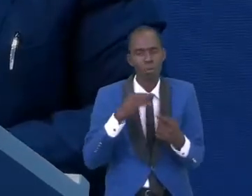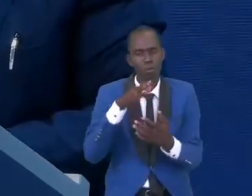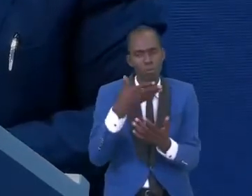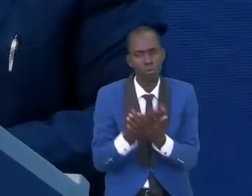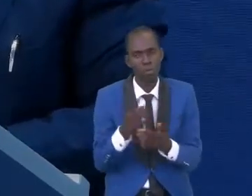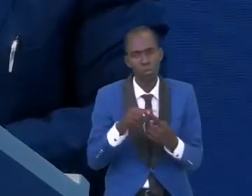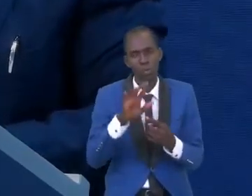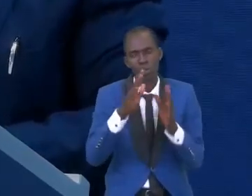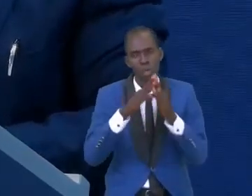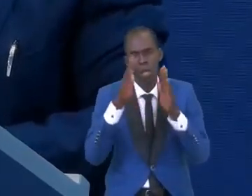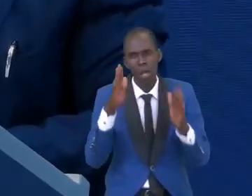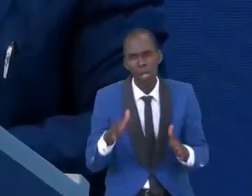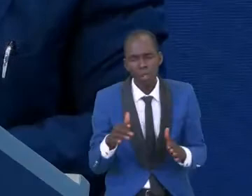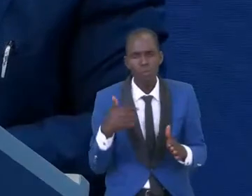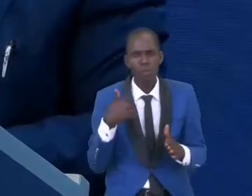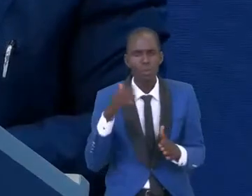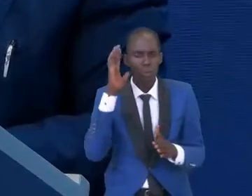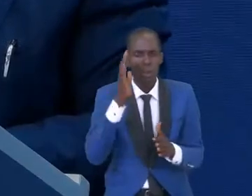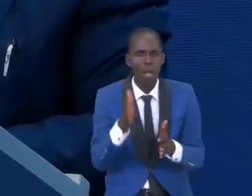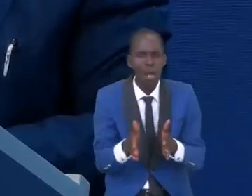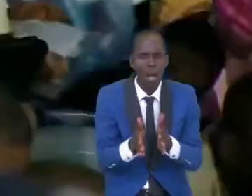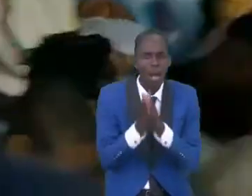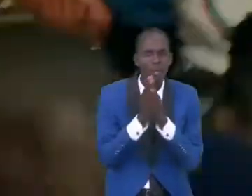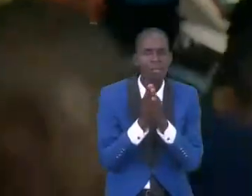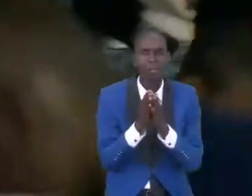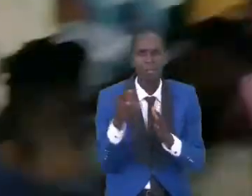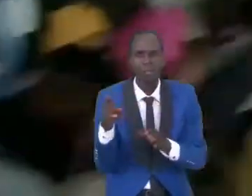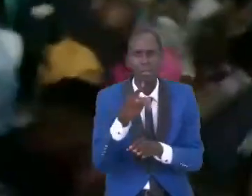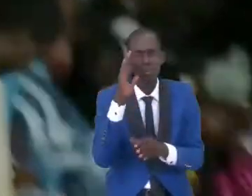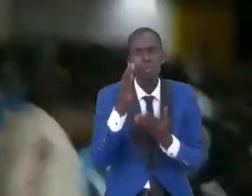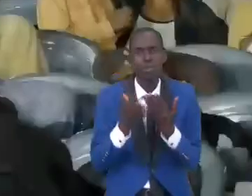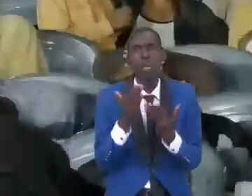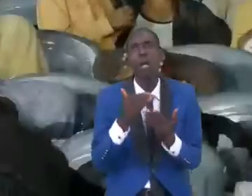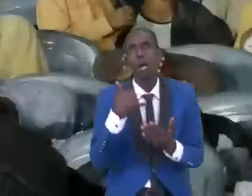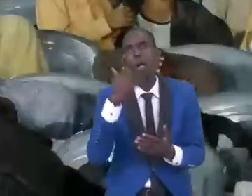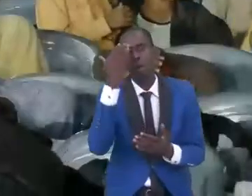It's a new birth experience. It's a wonderful